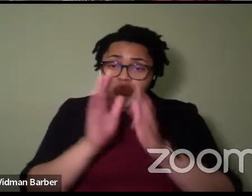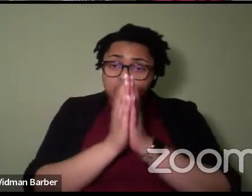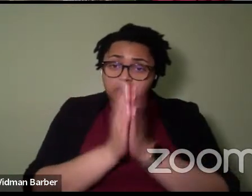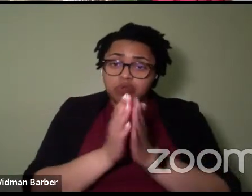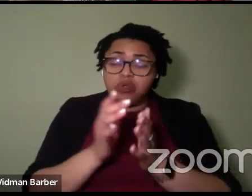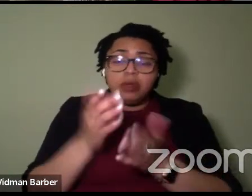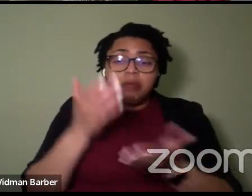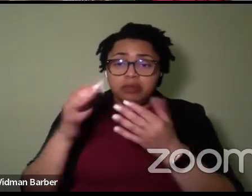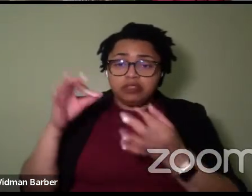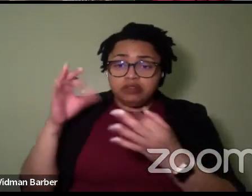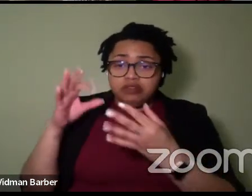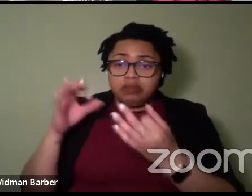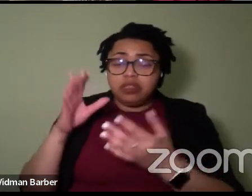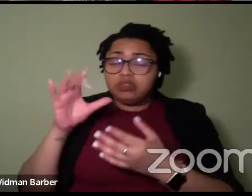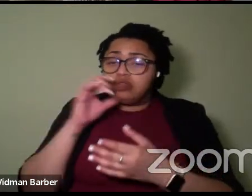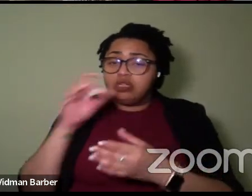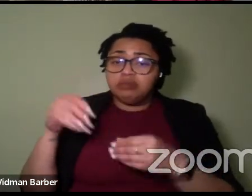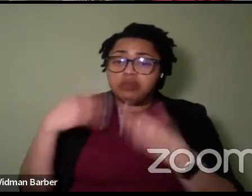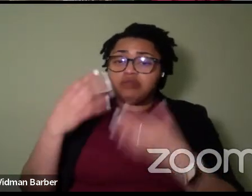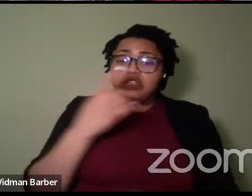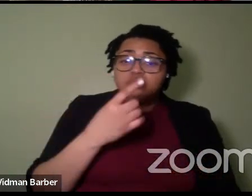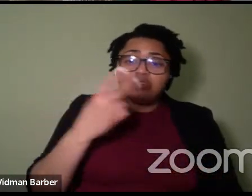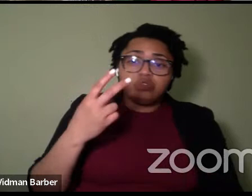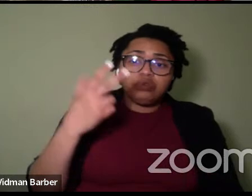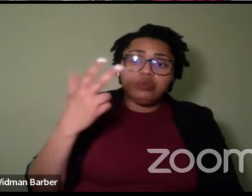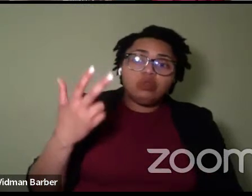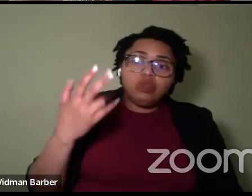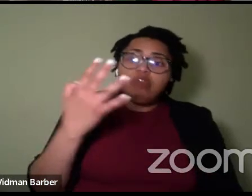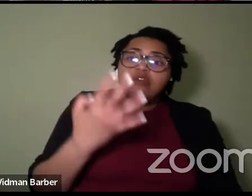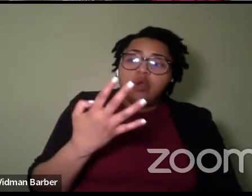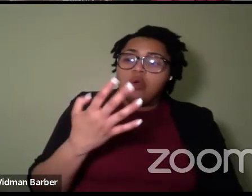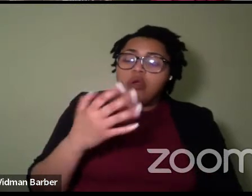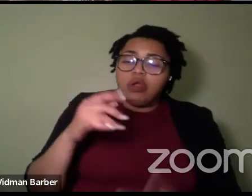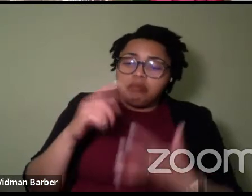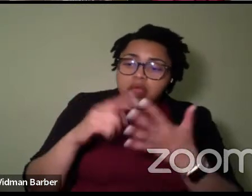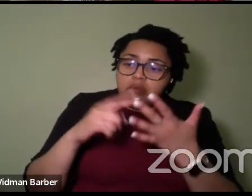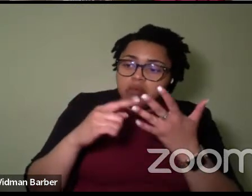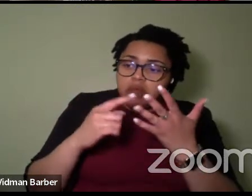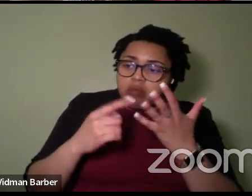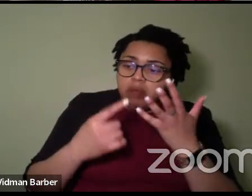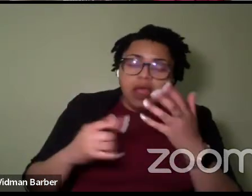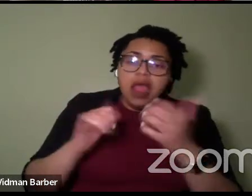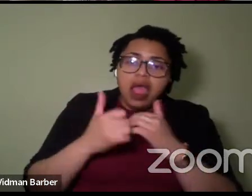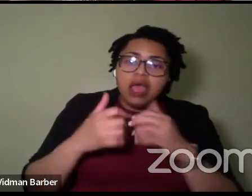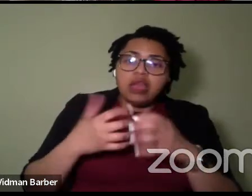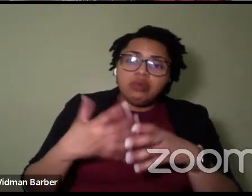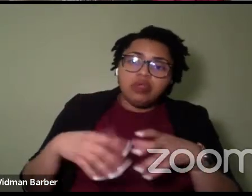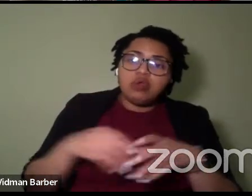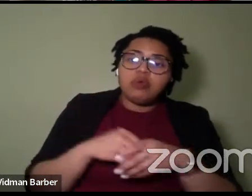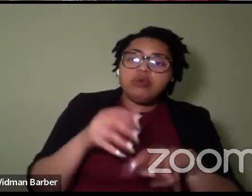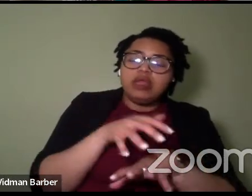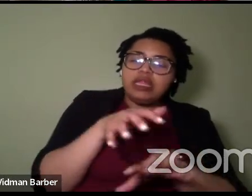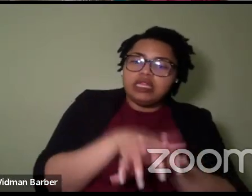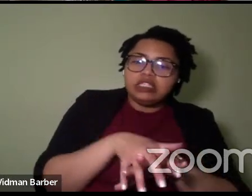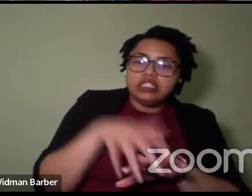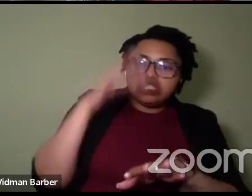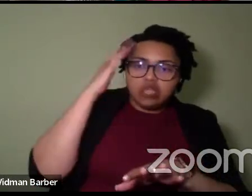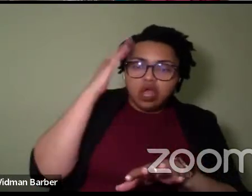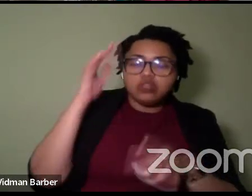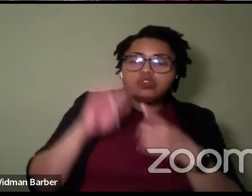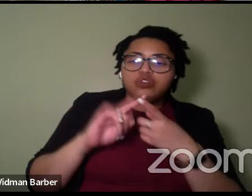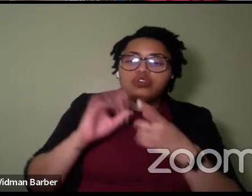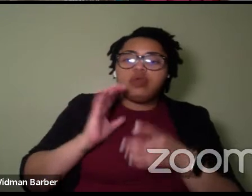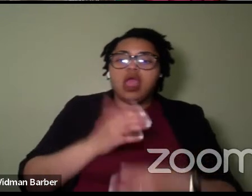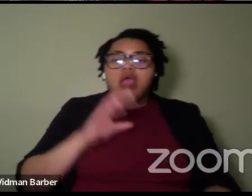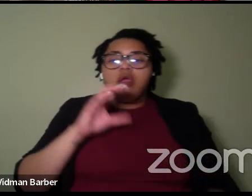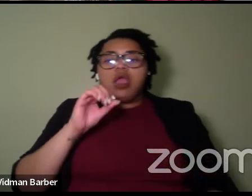this 1, 2, 3, 4 steps of how do we incorporate Indigenous knowledge into our conservation. And I